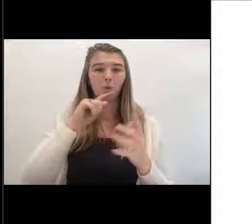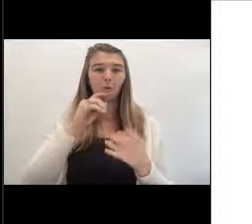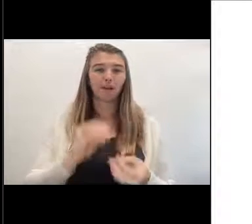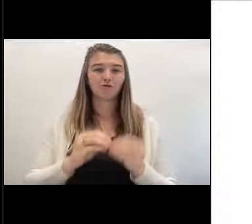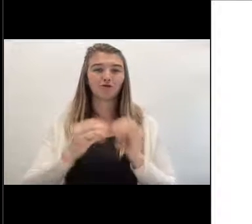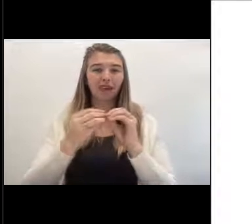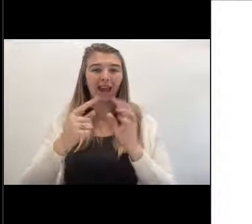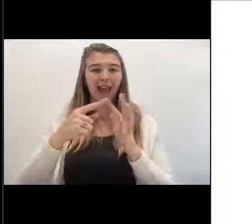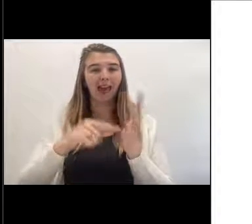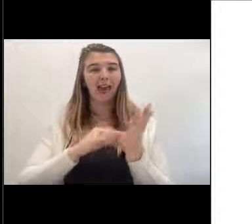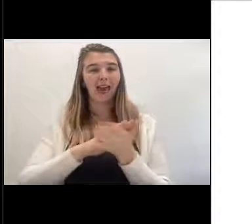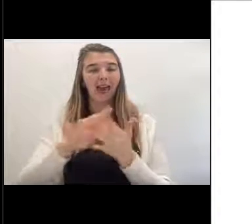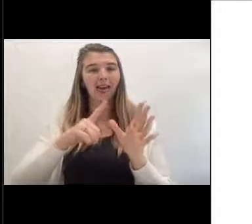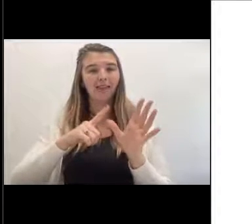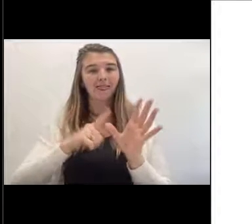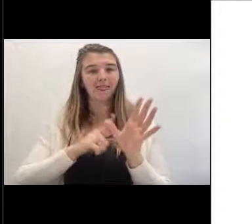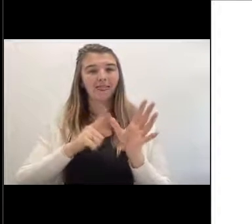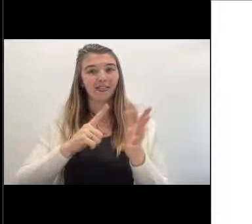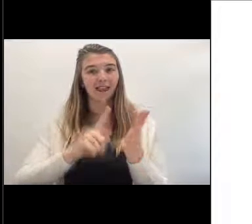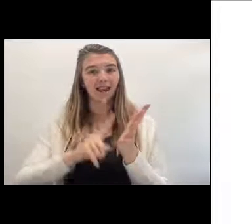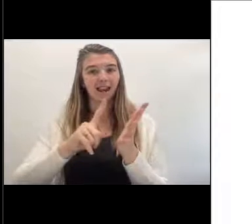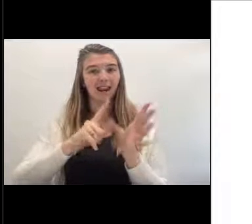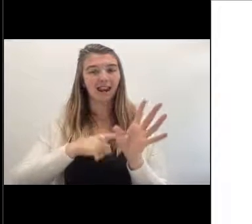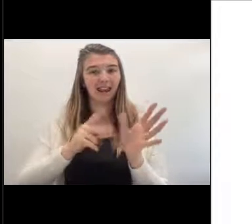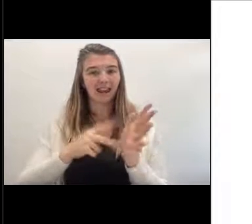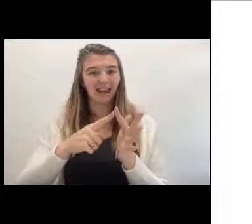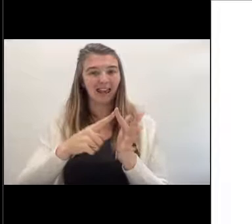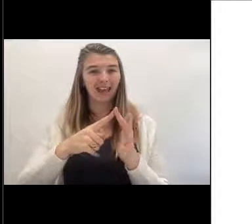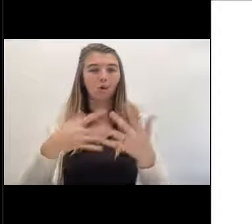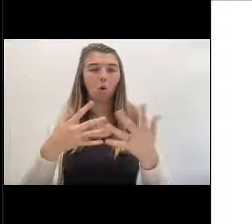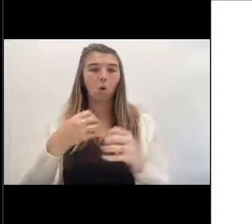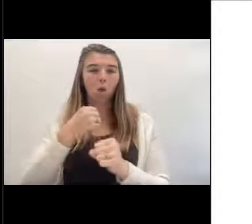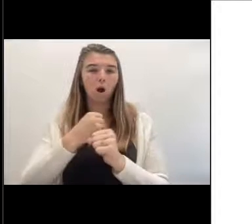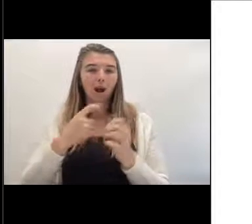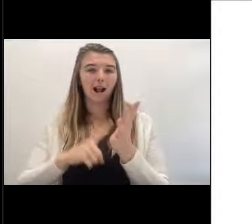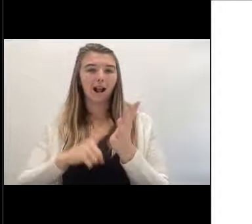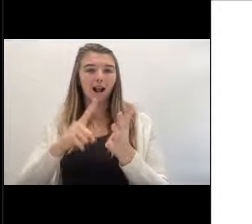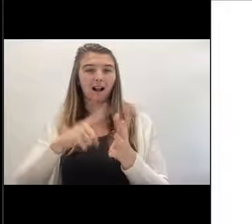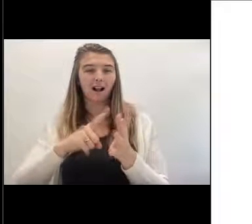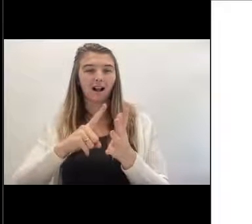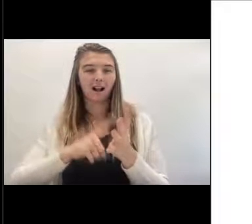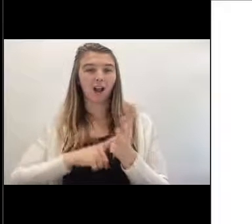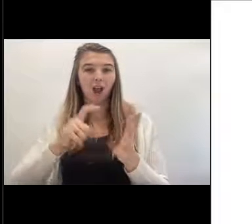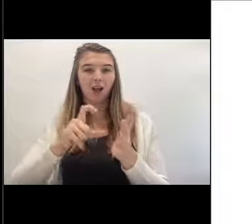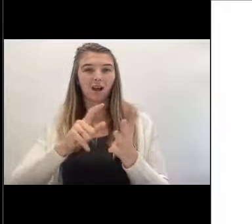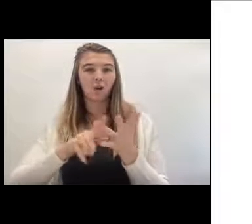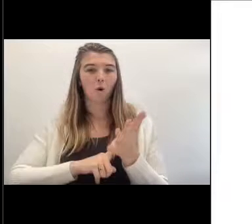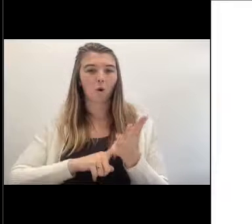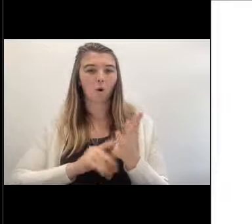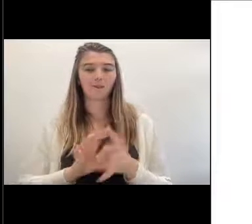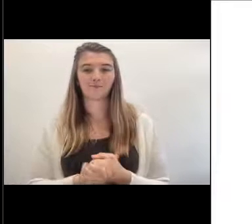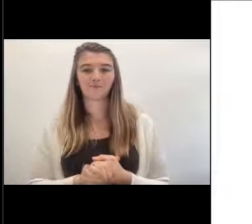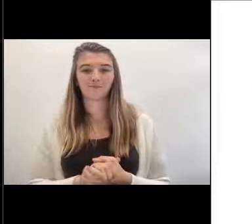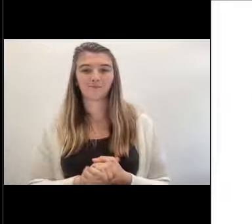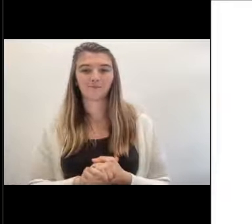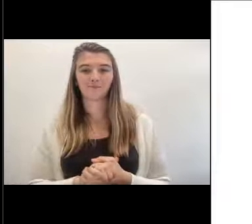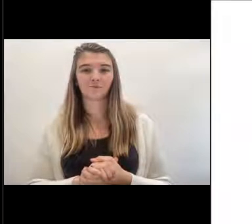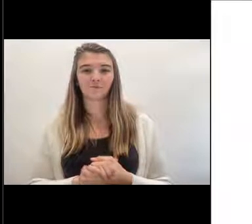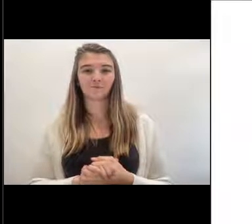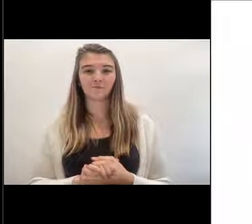acid. And this is where a key player comes in. So a very powerful bacterium called Pseudomonas